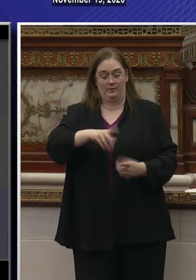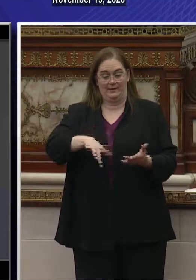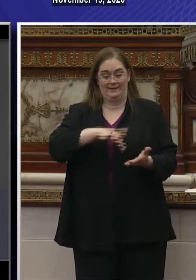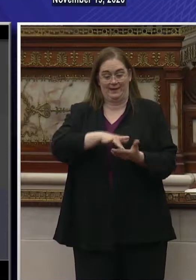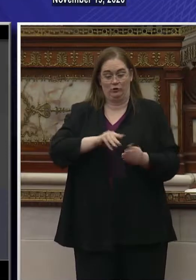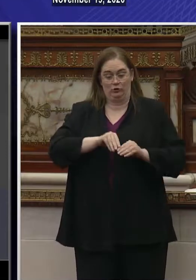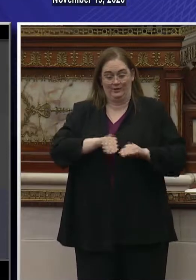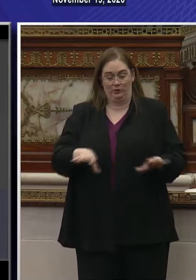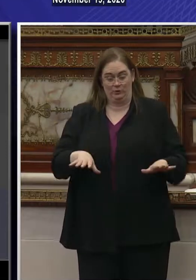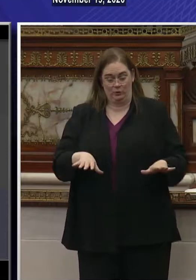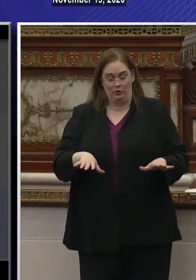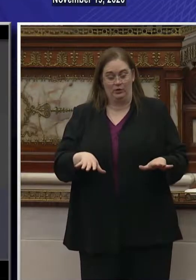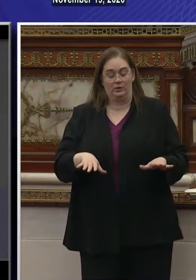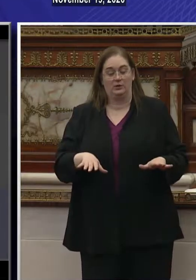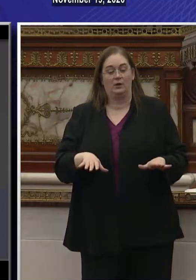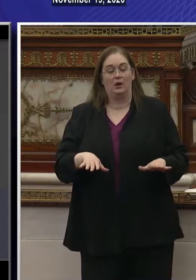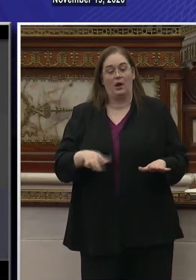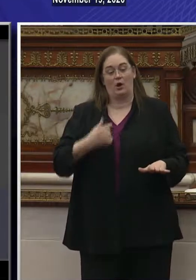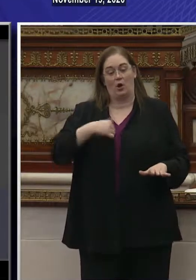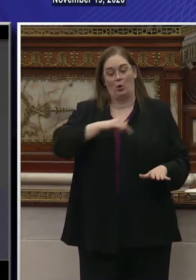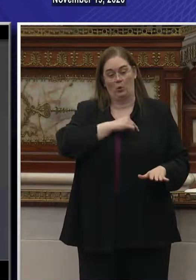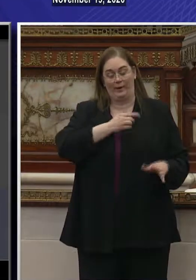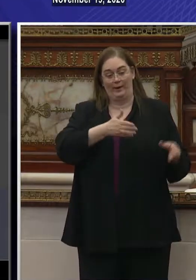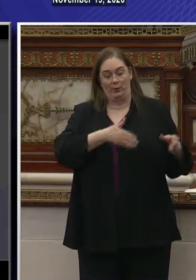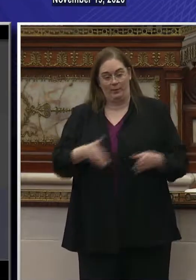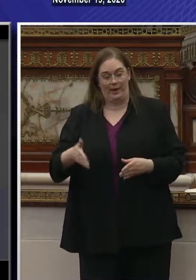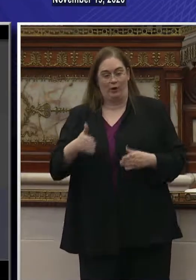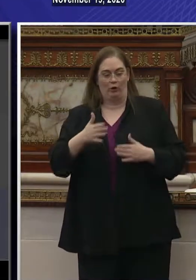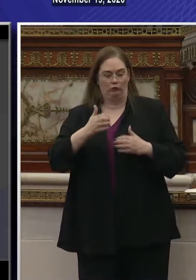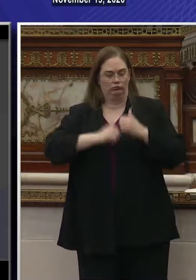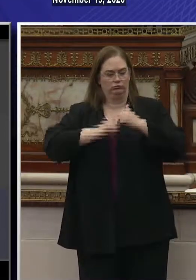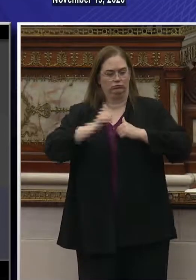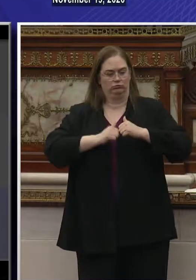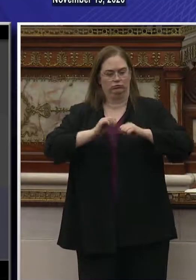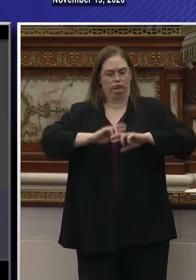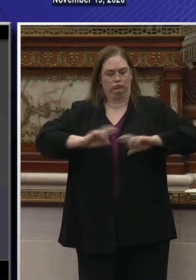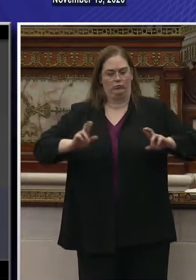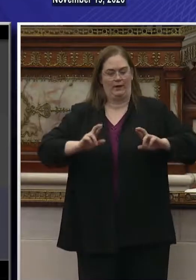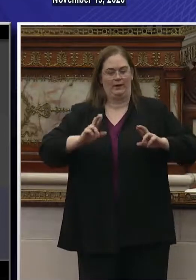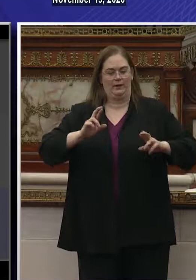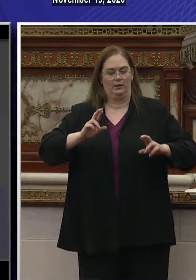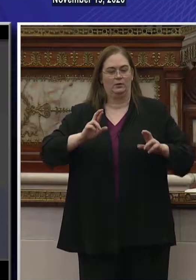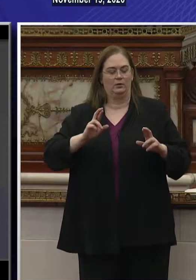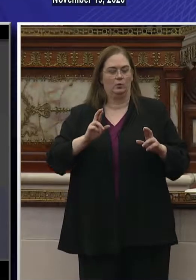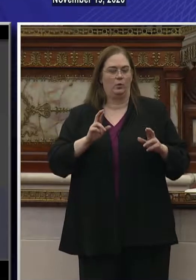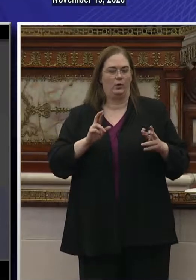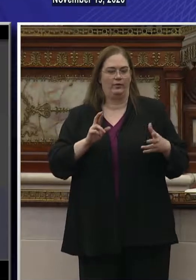centralized distribution? And are we prepared infrastructure-wise with